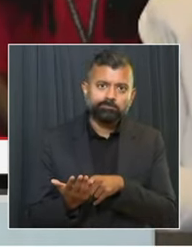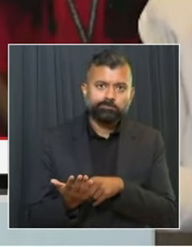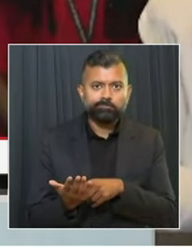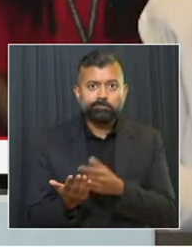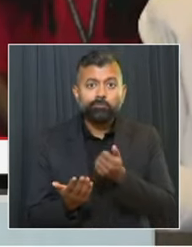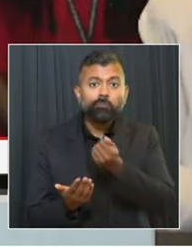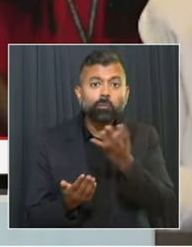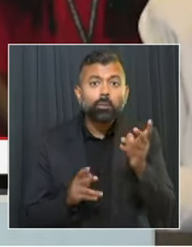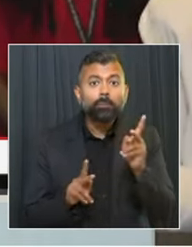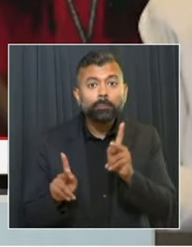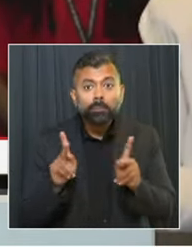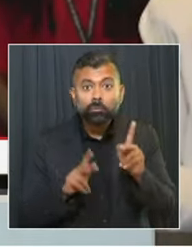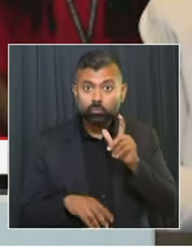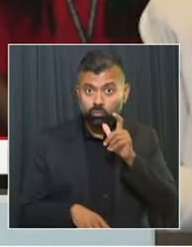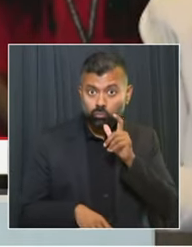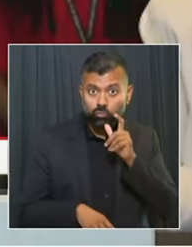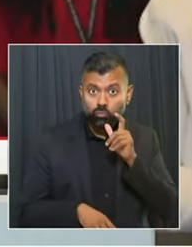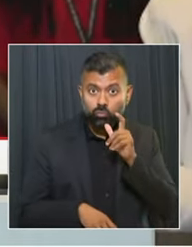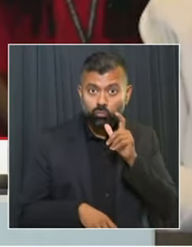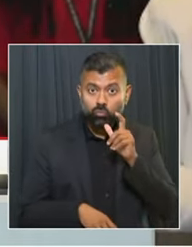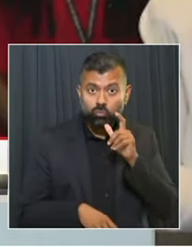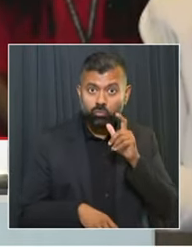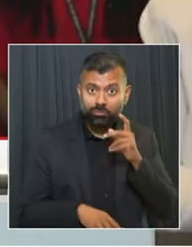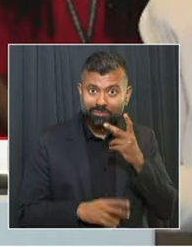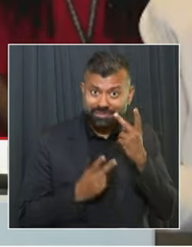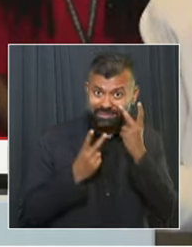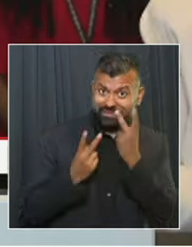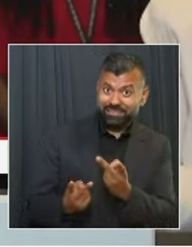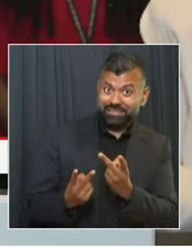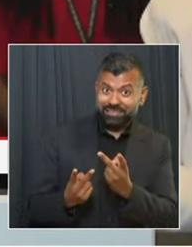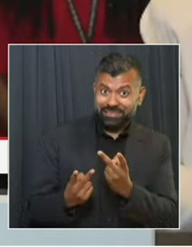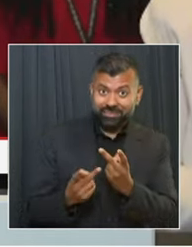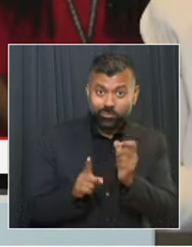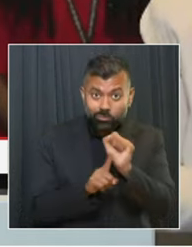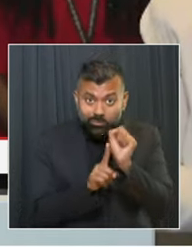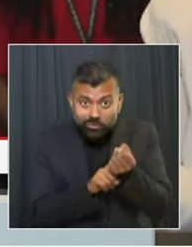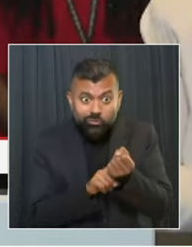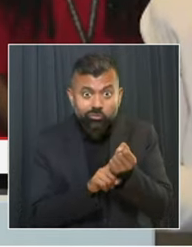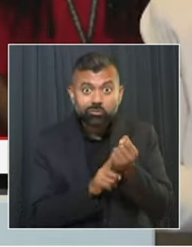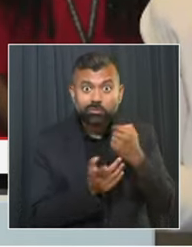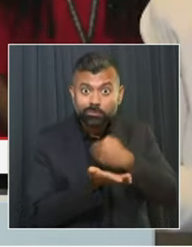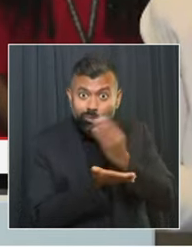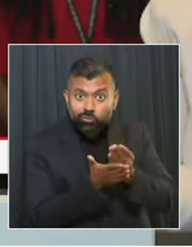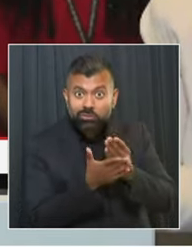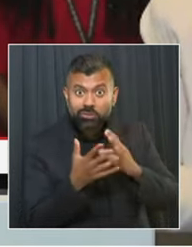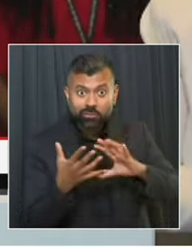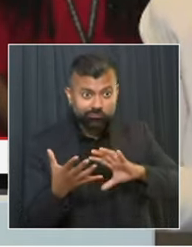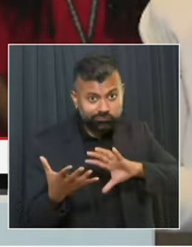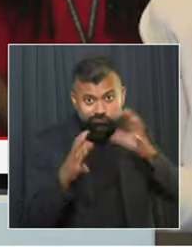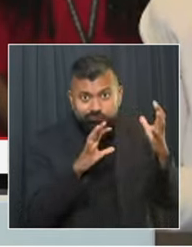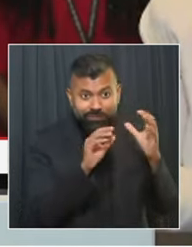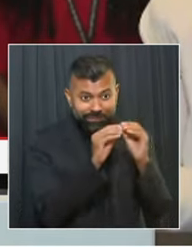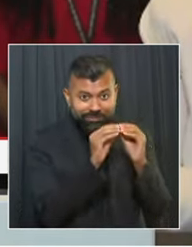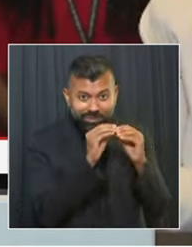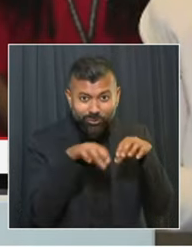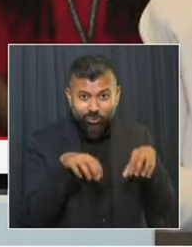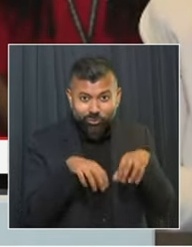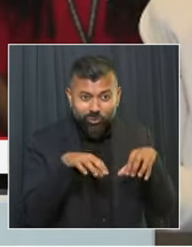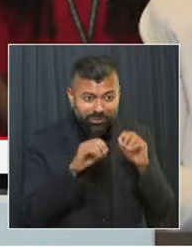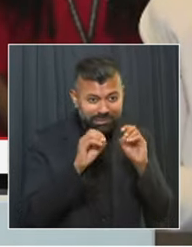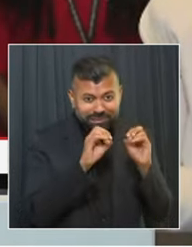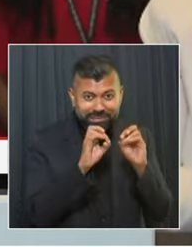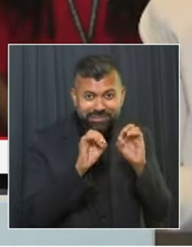what could have been a catastrophic situation for city services this summer in